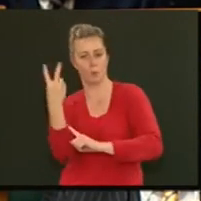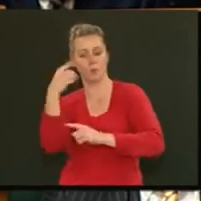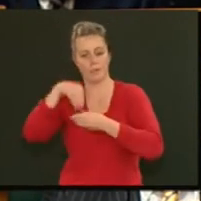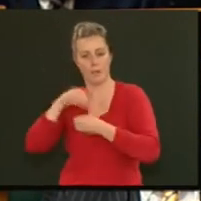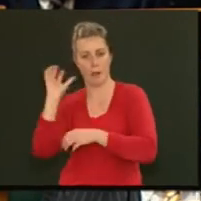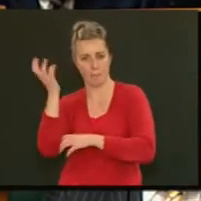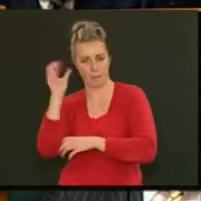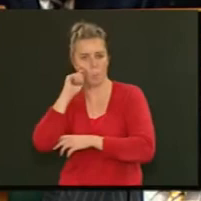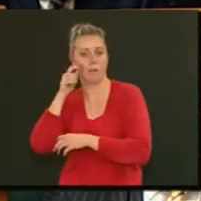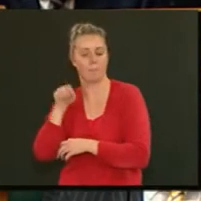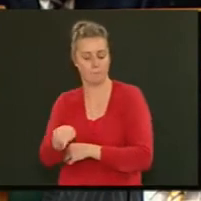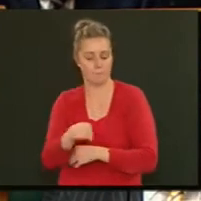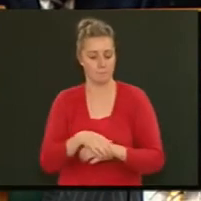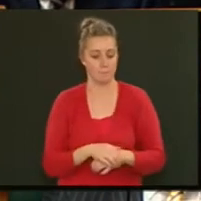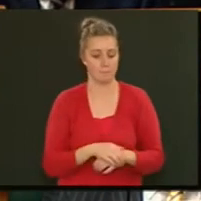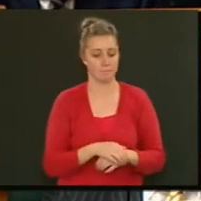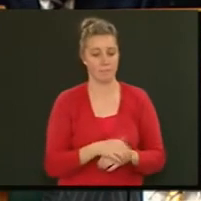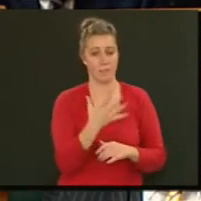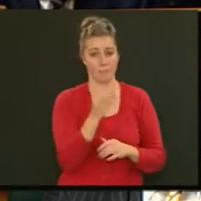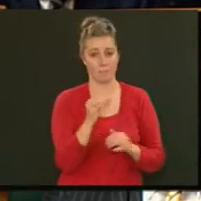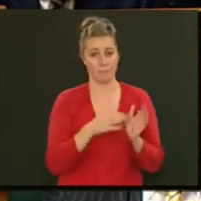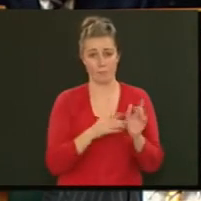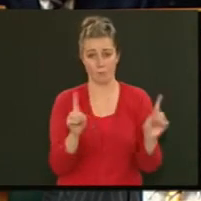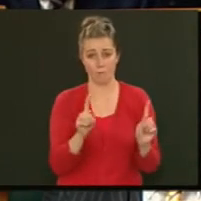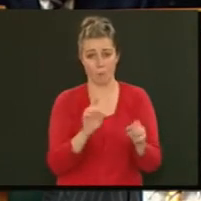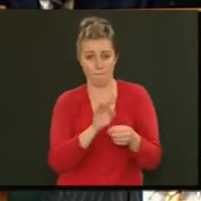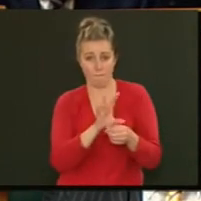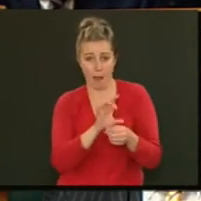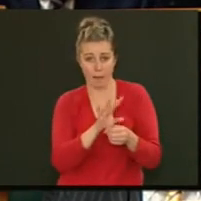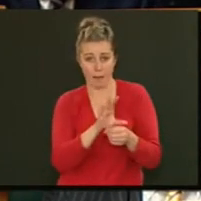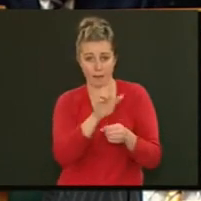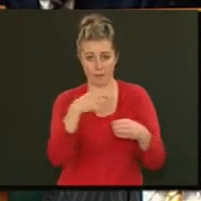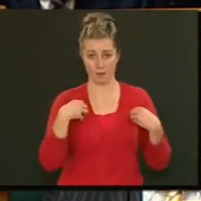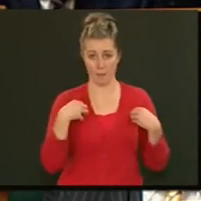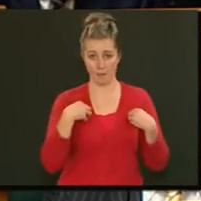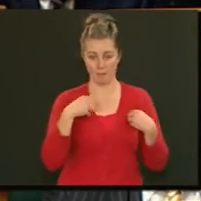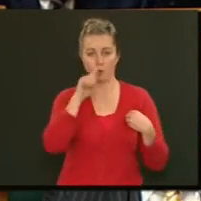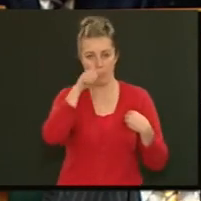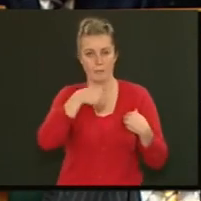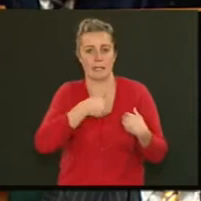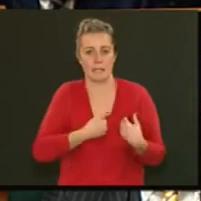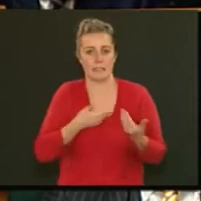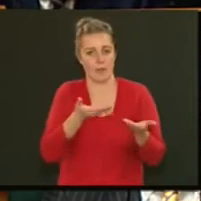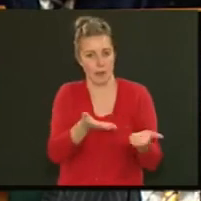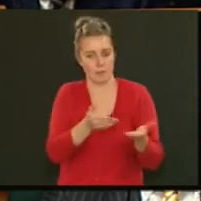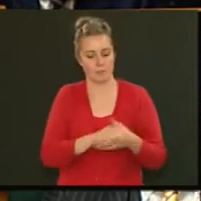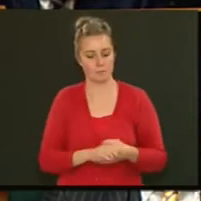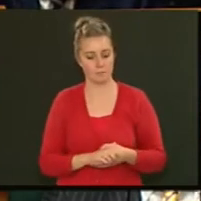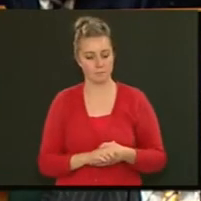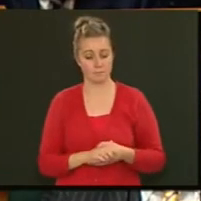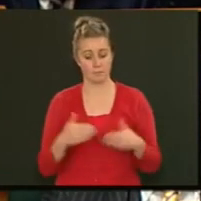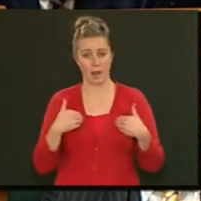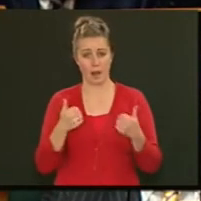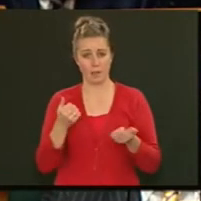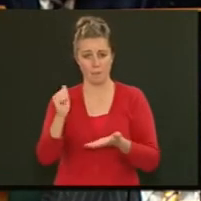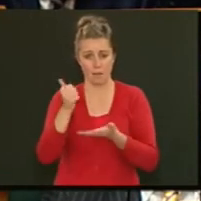$60 million will be provided to Pharmac for access to new medicines for Kiwis that need them. Mr Speaker, the health budget